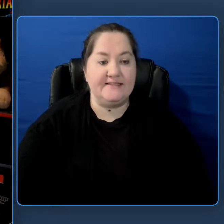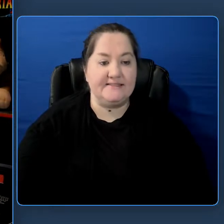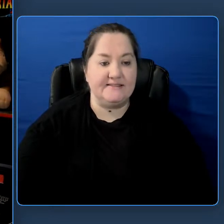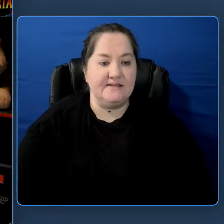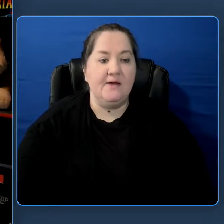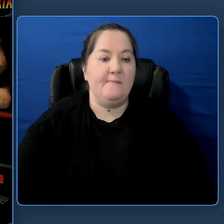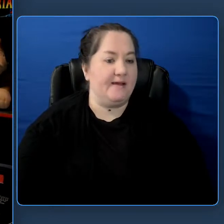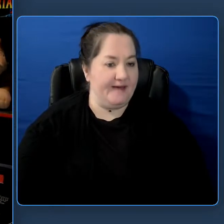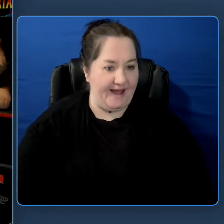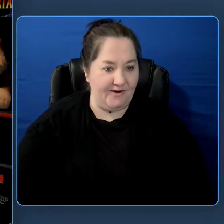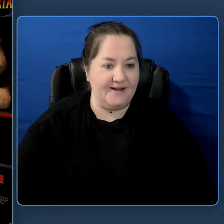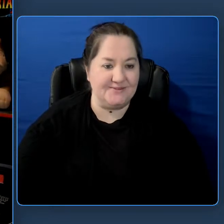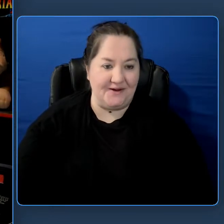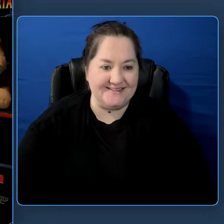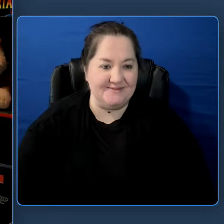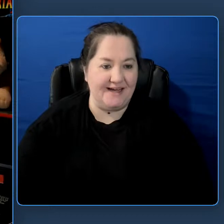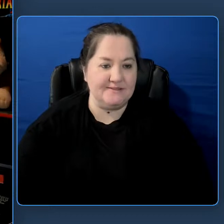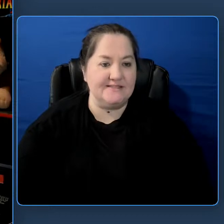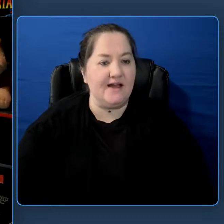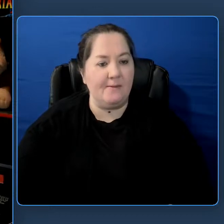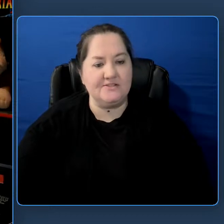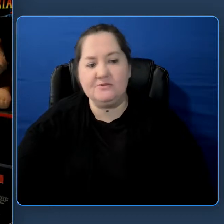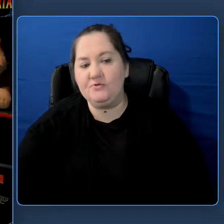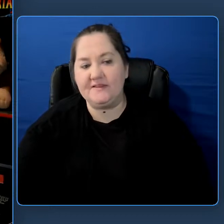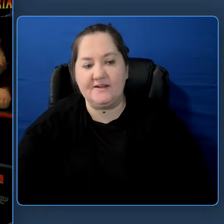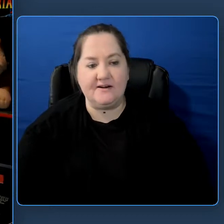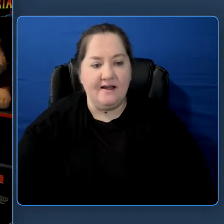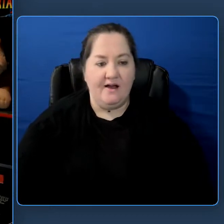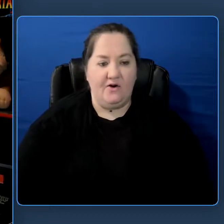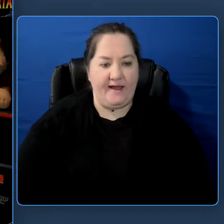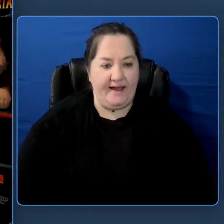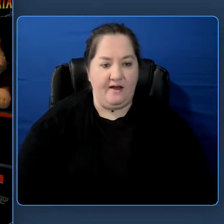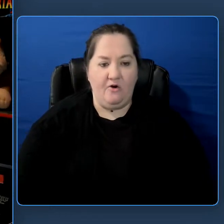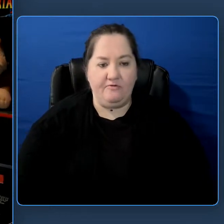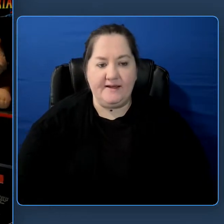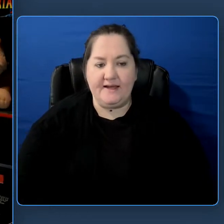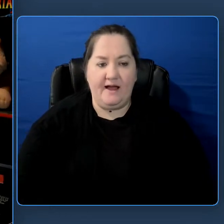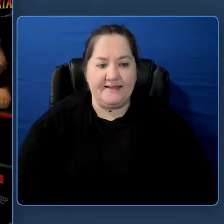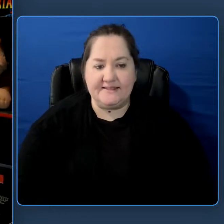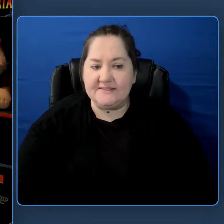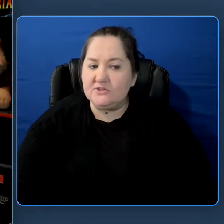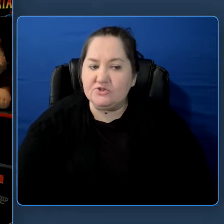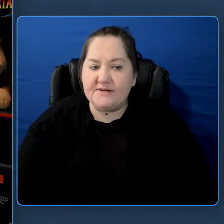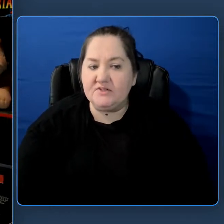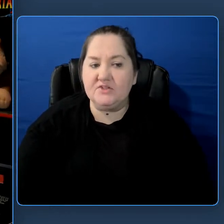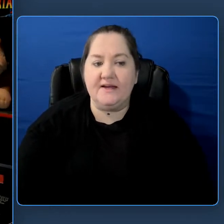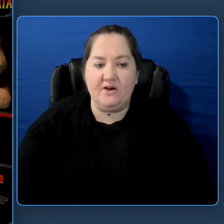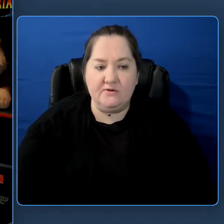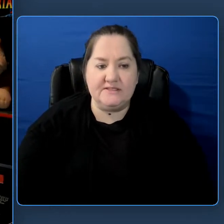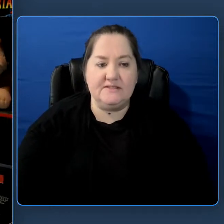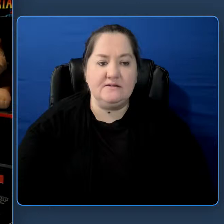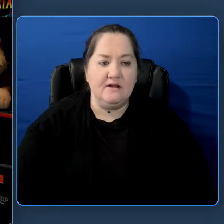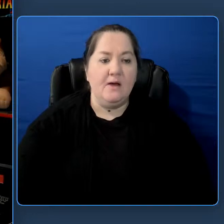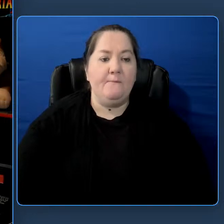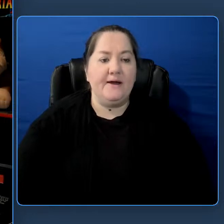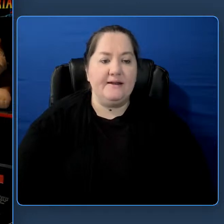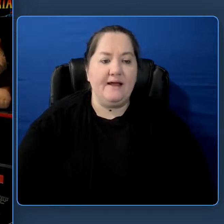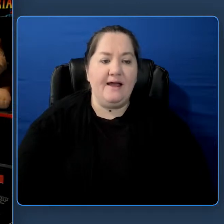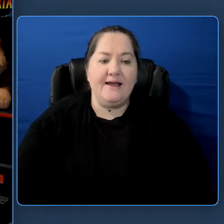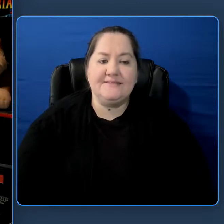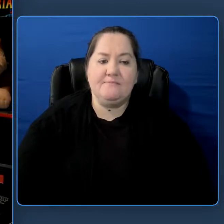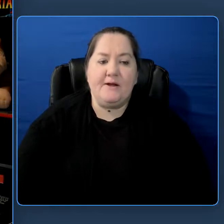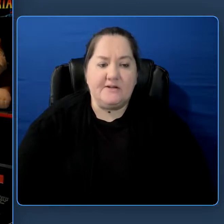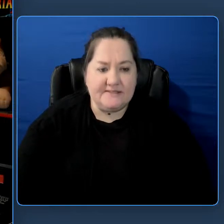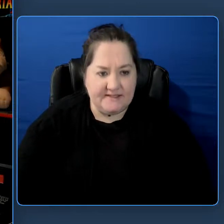Now, devices make me angry as well sometimes, because I'll come into a movie theater. Okay, hopefully I get this little screen reader that goes in,